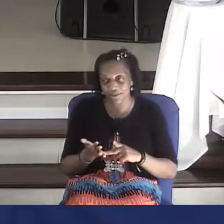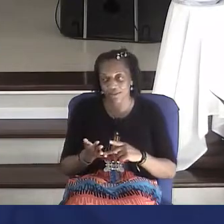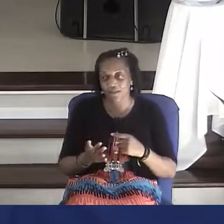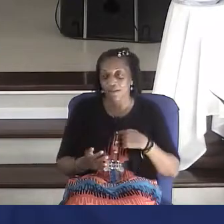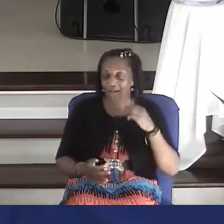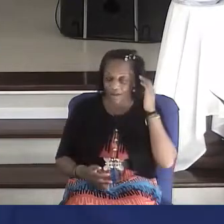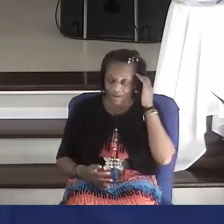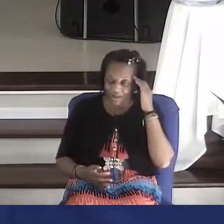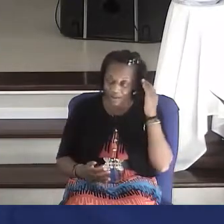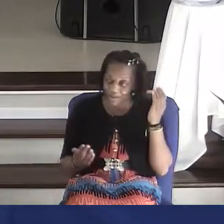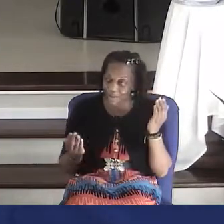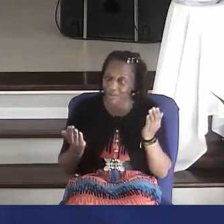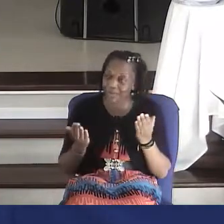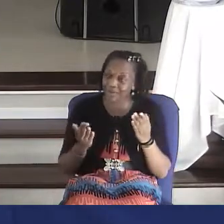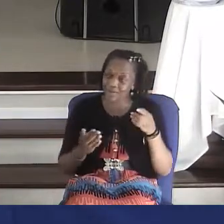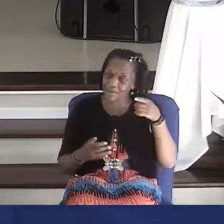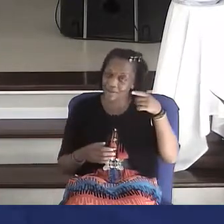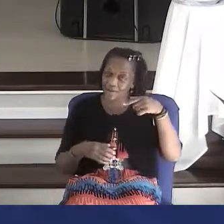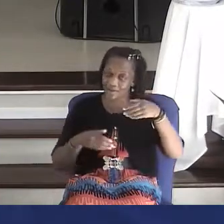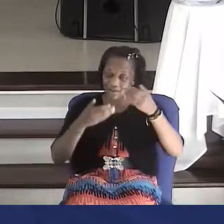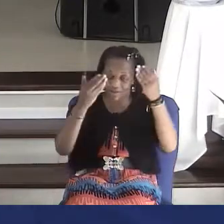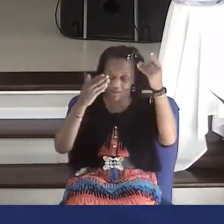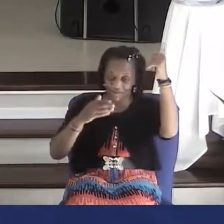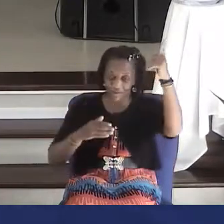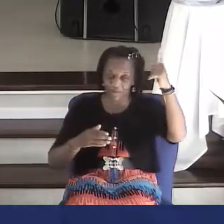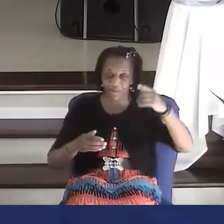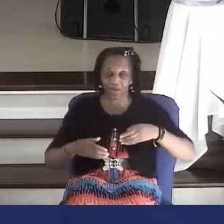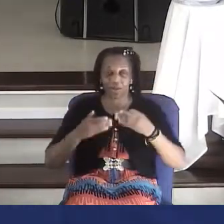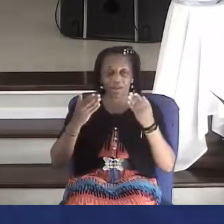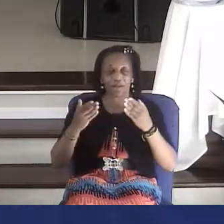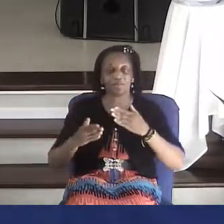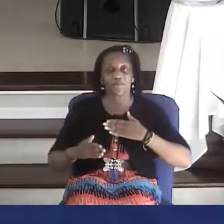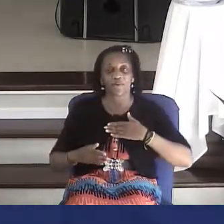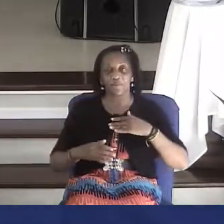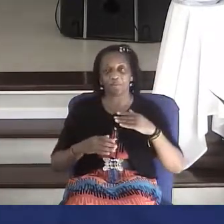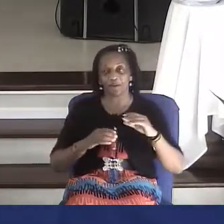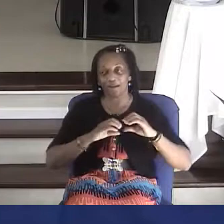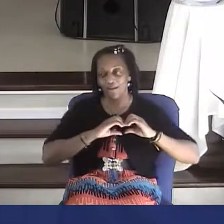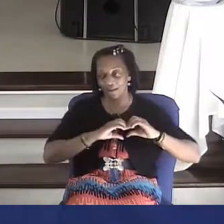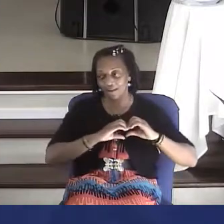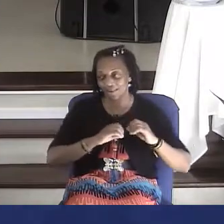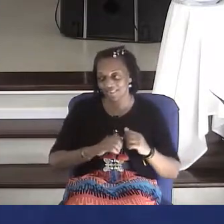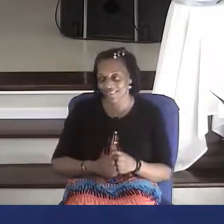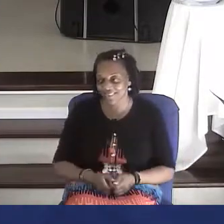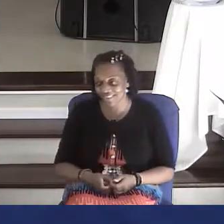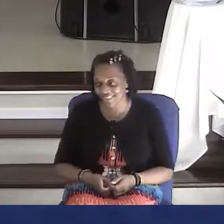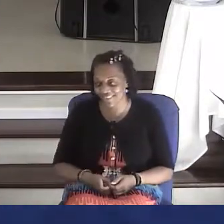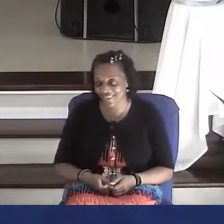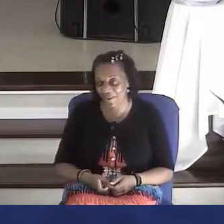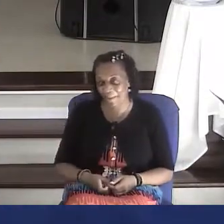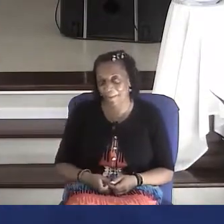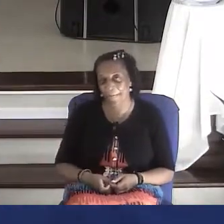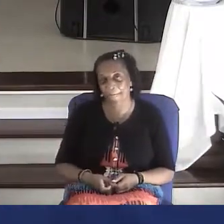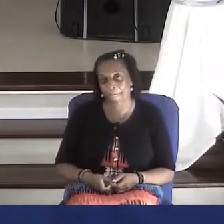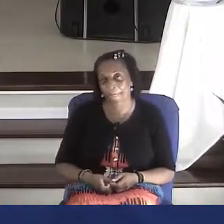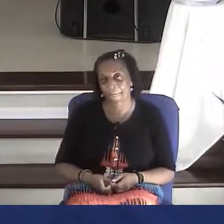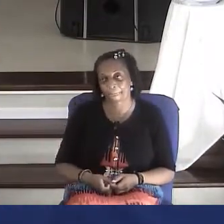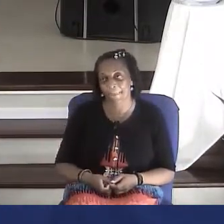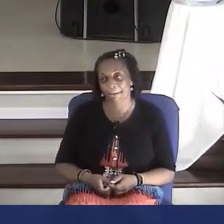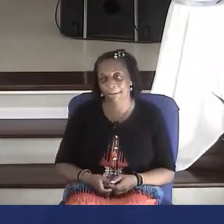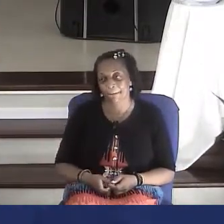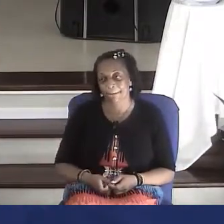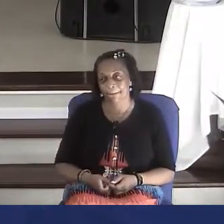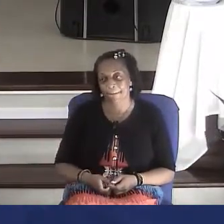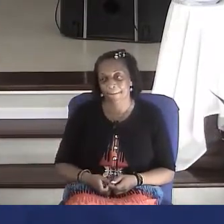him, I'll give him my heart. Right. No, we did not rehearse that yesterday. That's not the